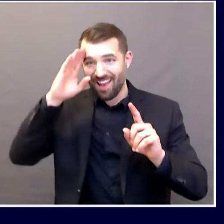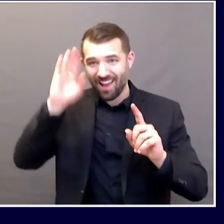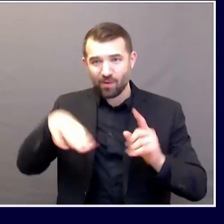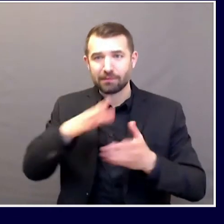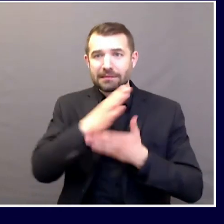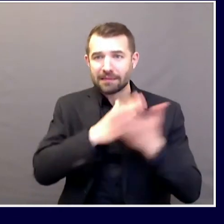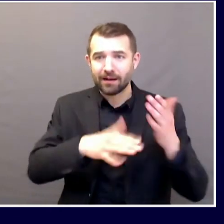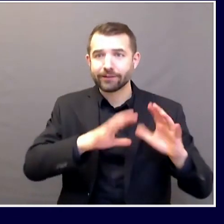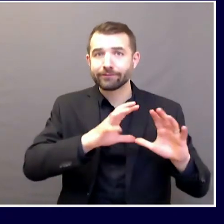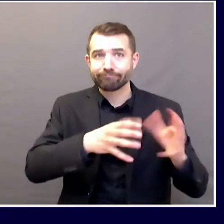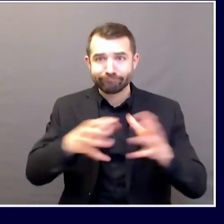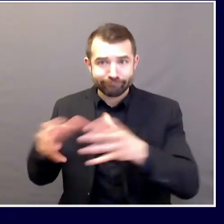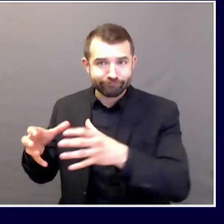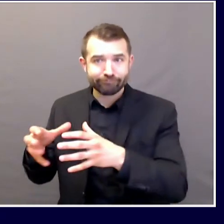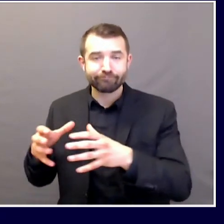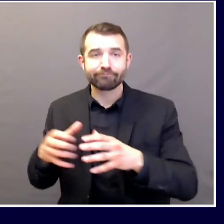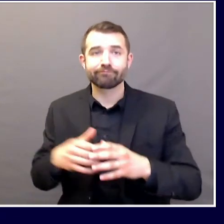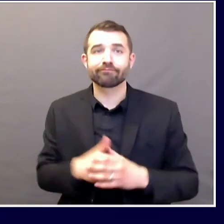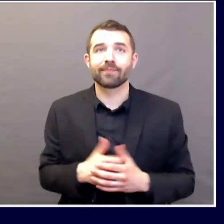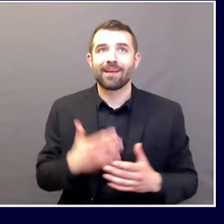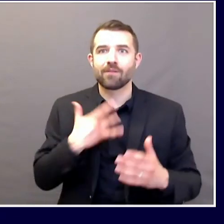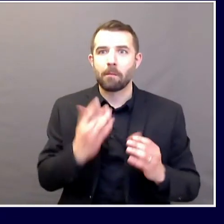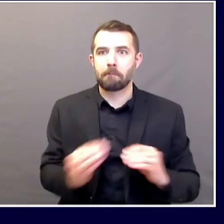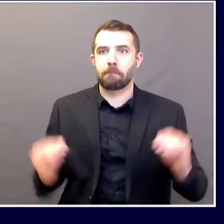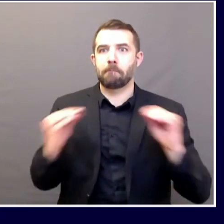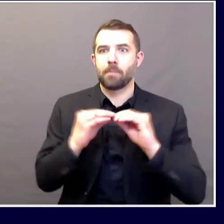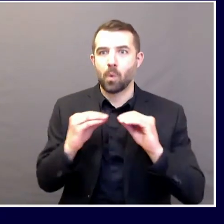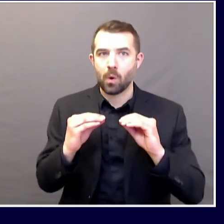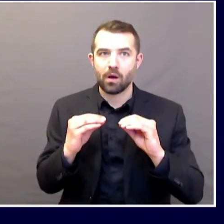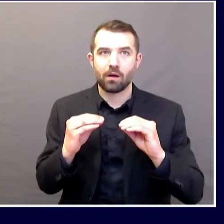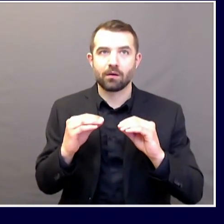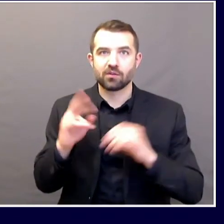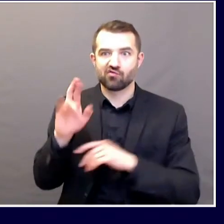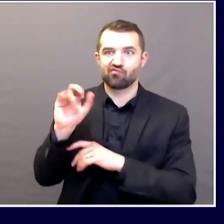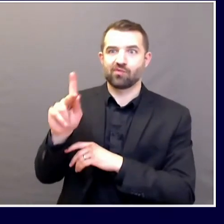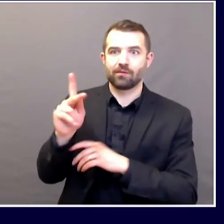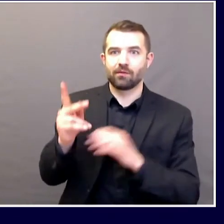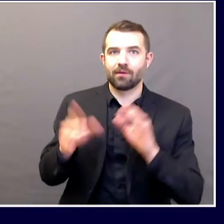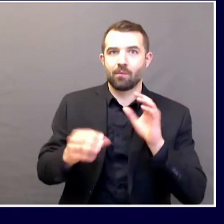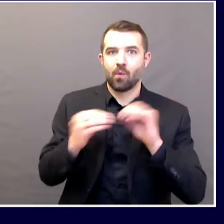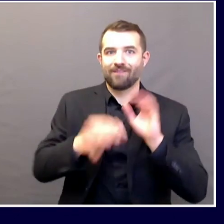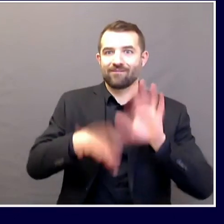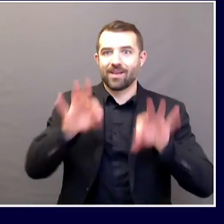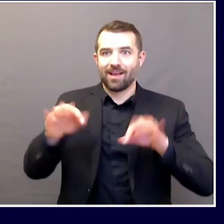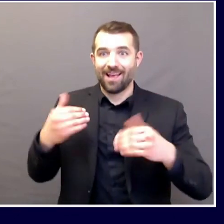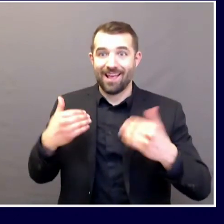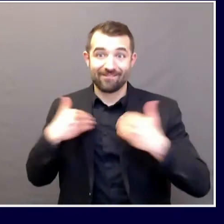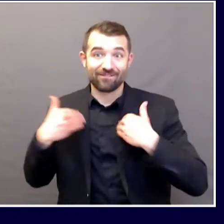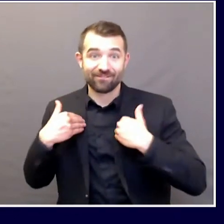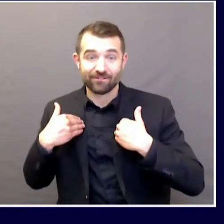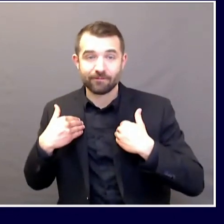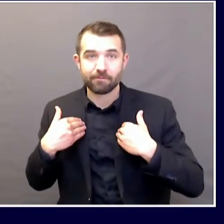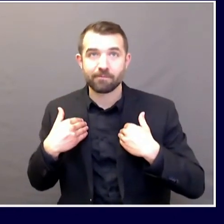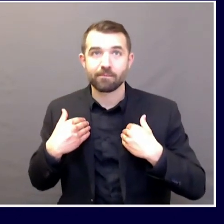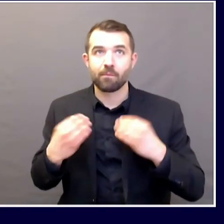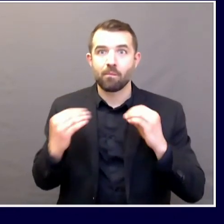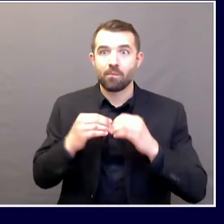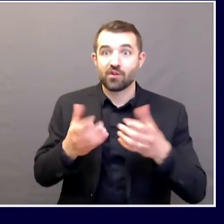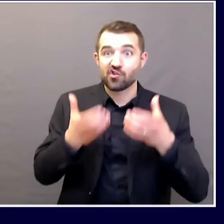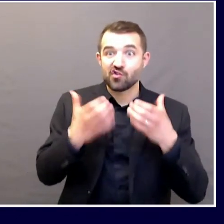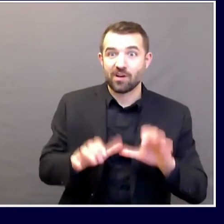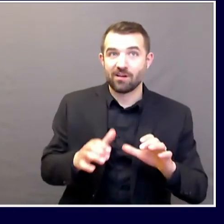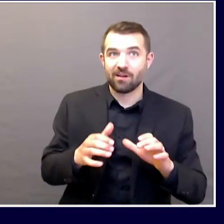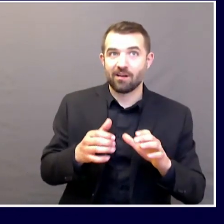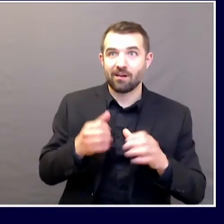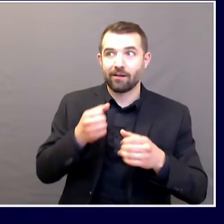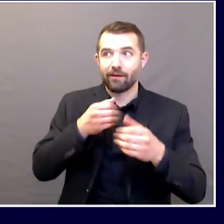higher levels of cases of COVID-19, or in some cases, higher rates of hospitalization. But even at